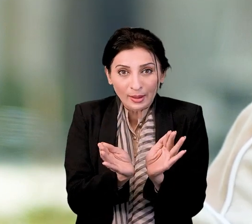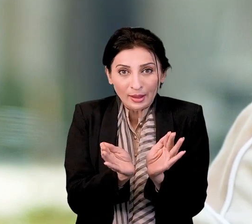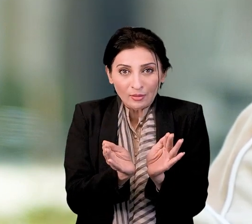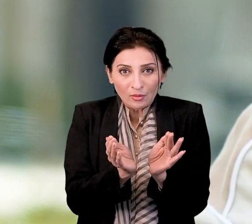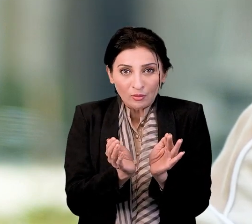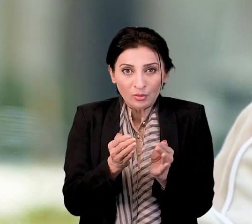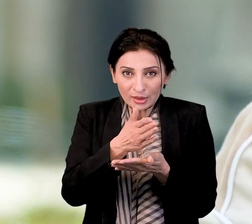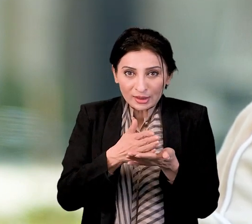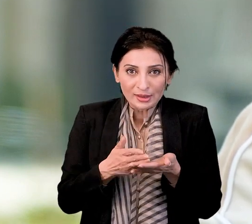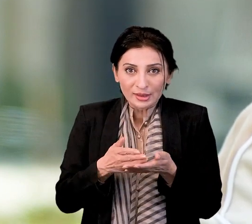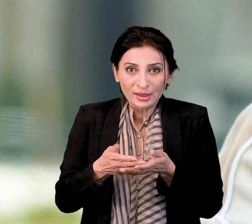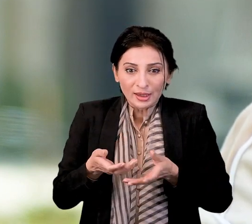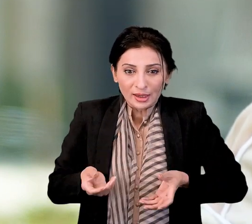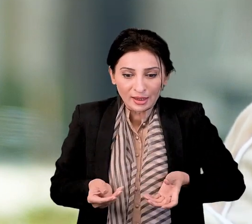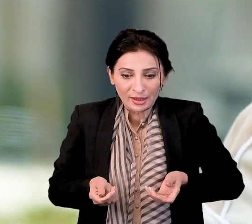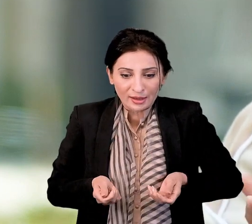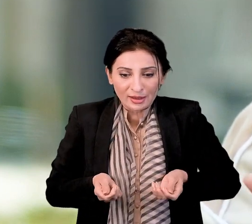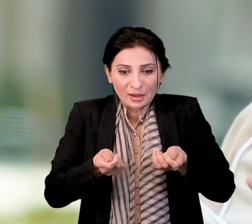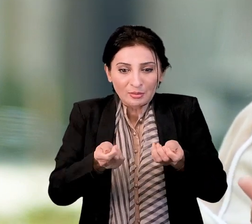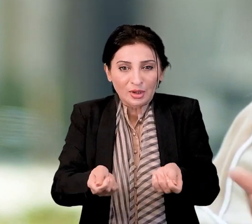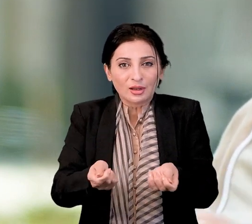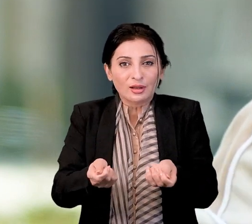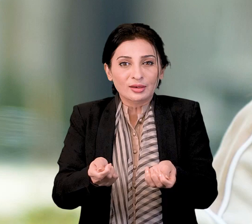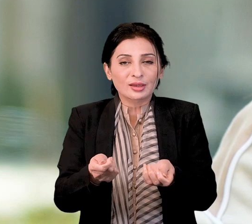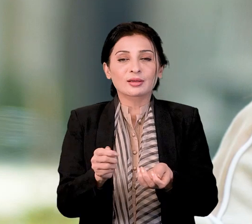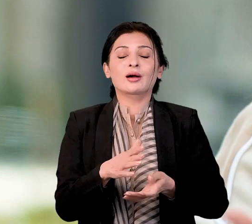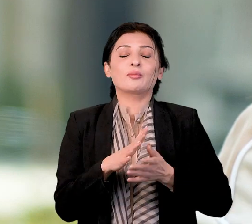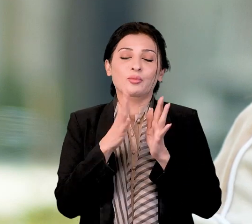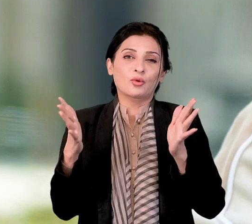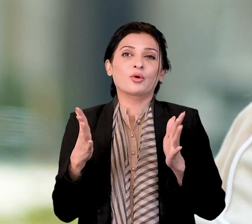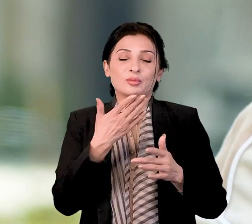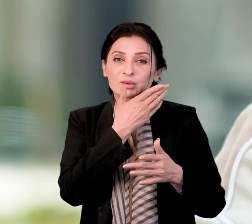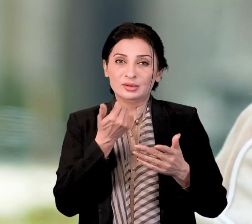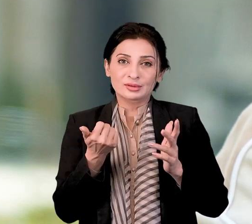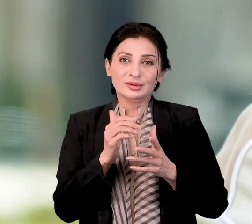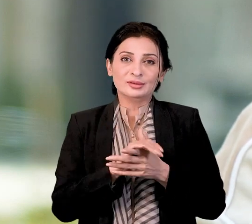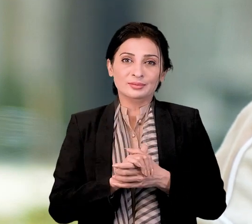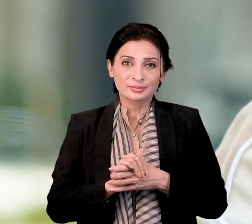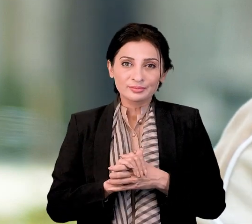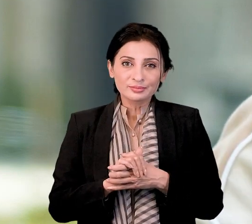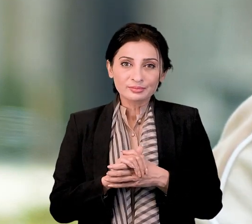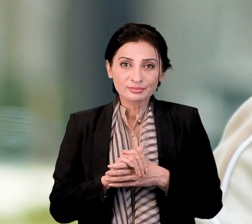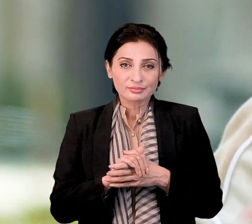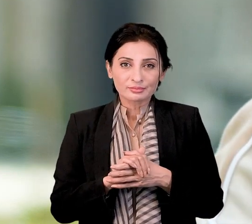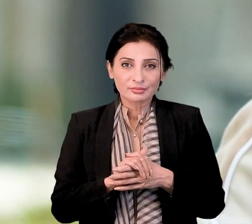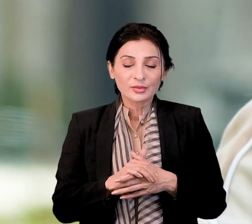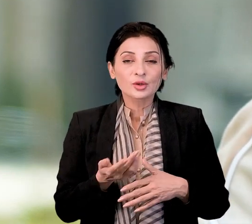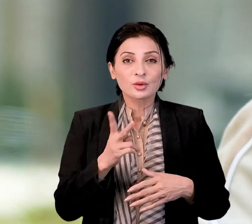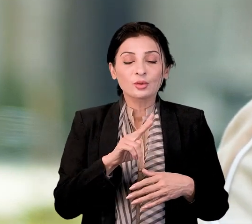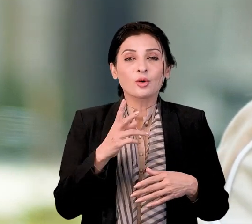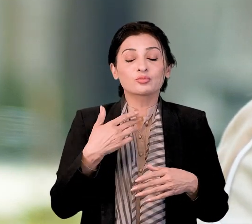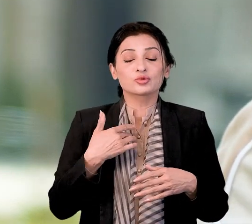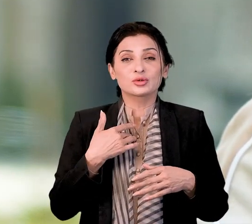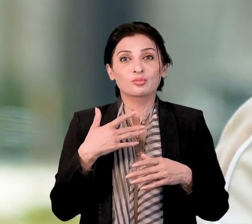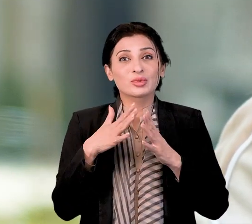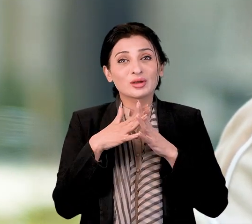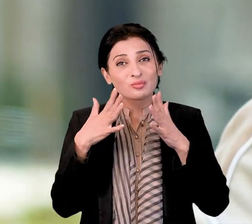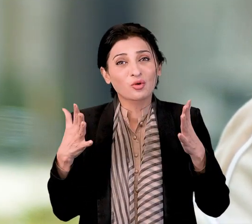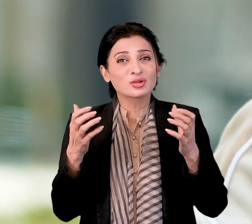without a mentor, without anyone, any consultant, or anyone letting me know what I was getting